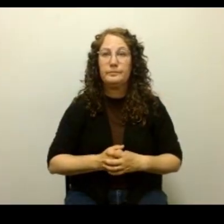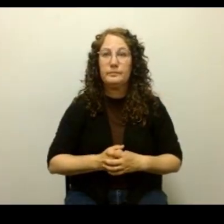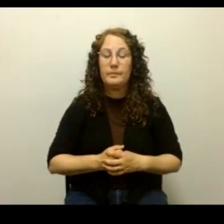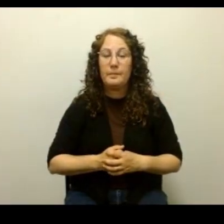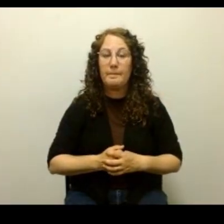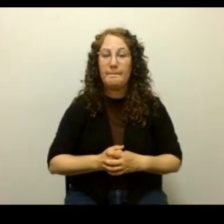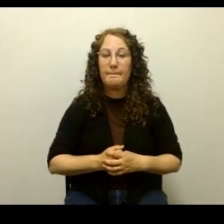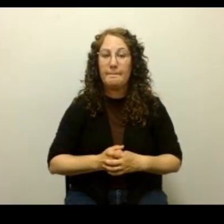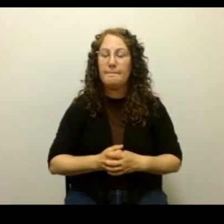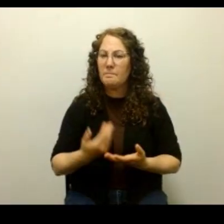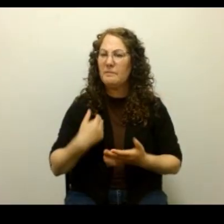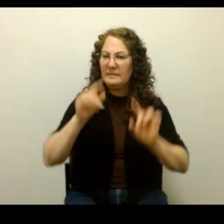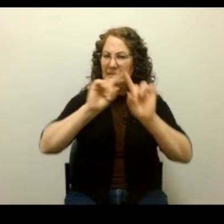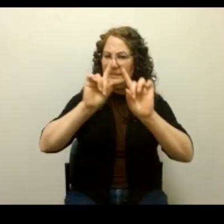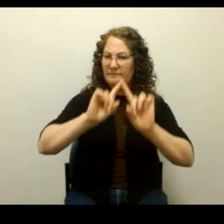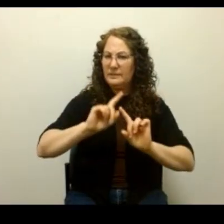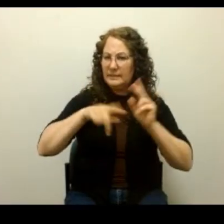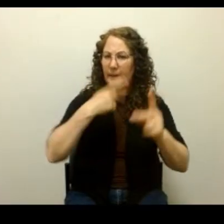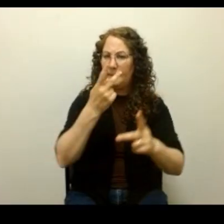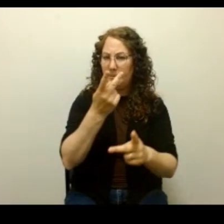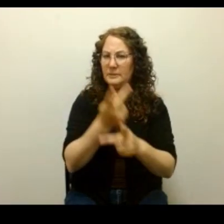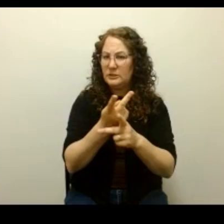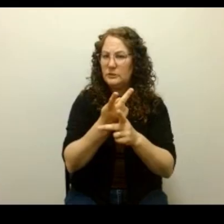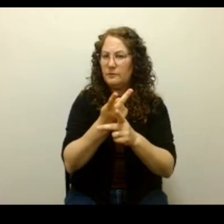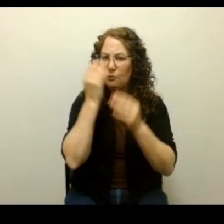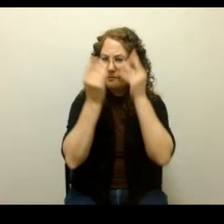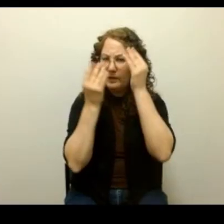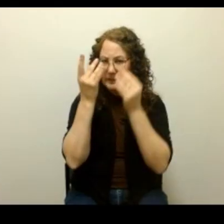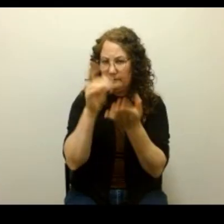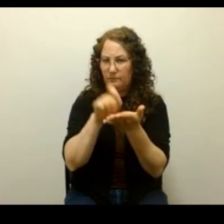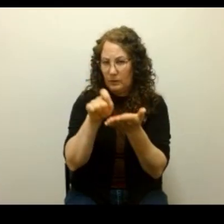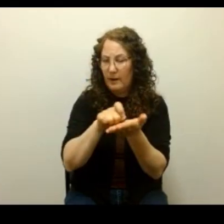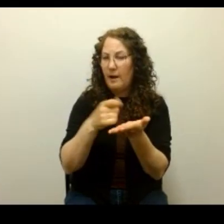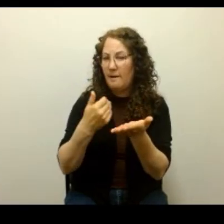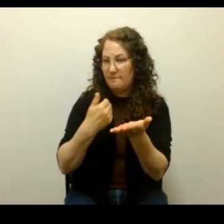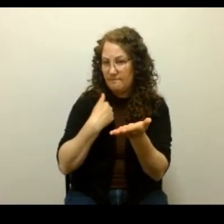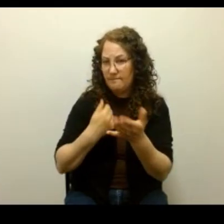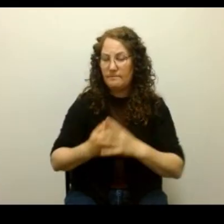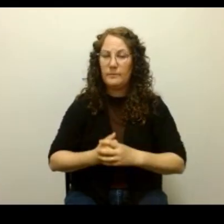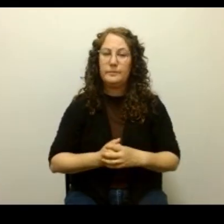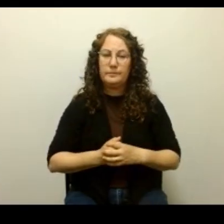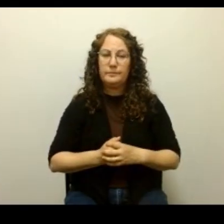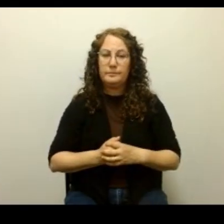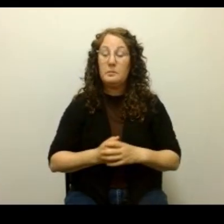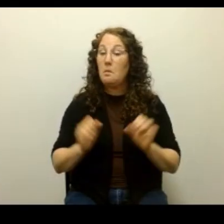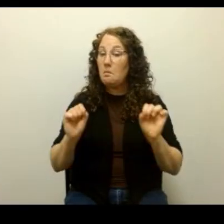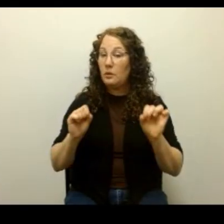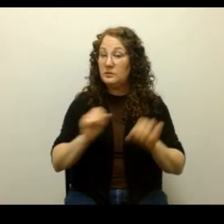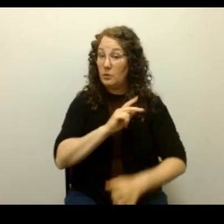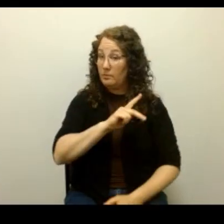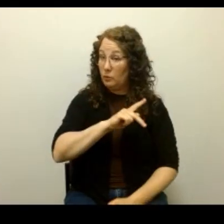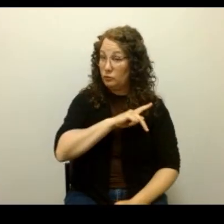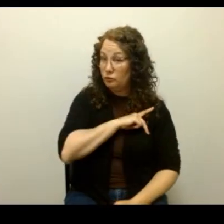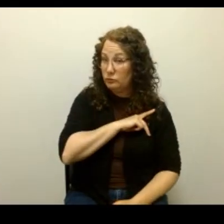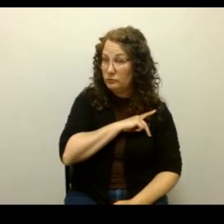there are different types of reflective writing. It could be personal